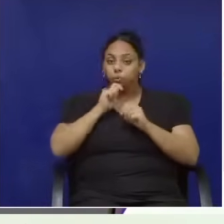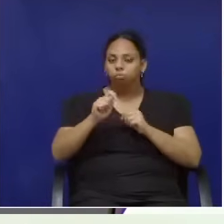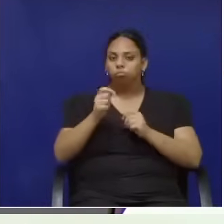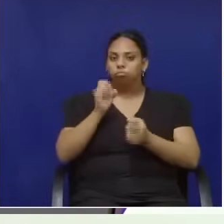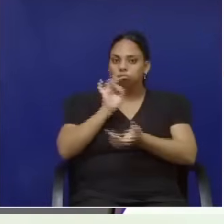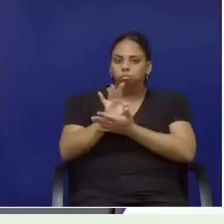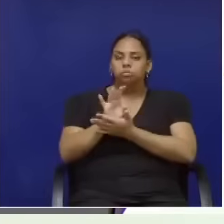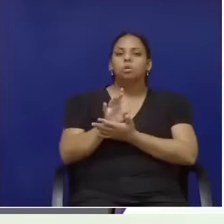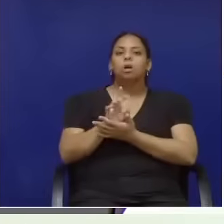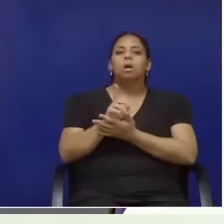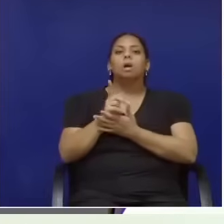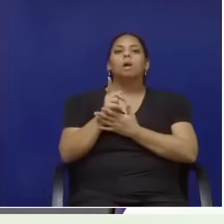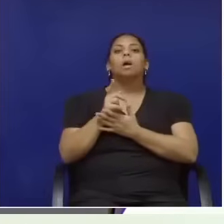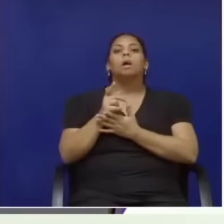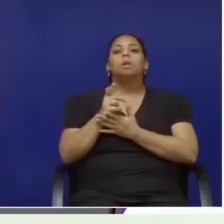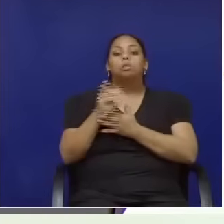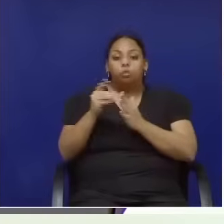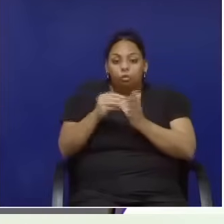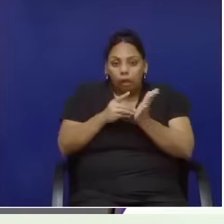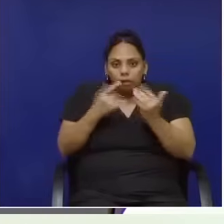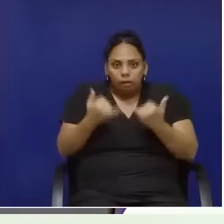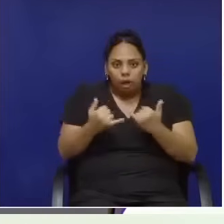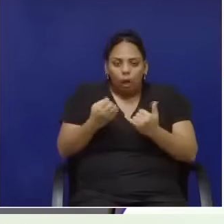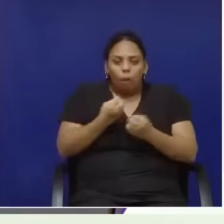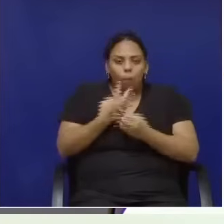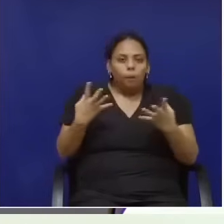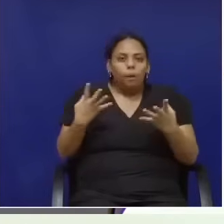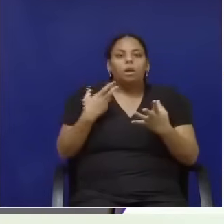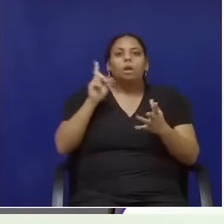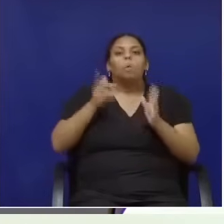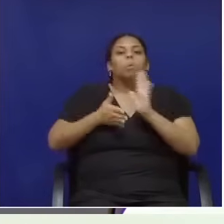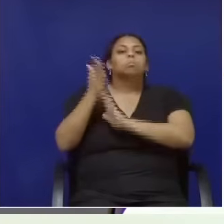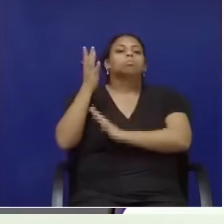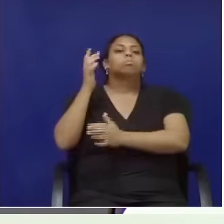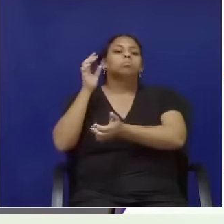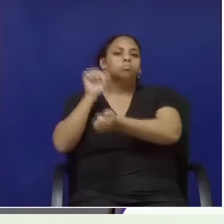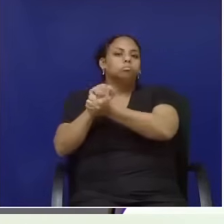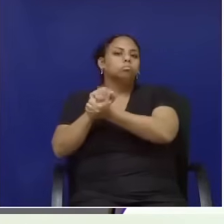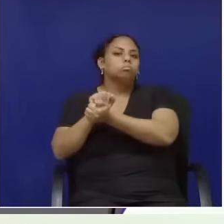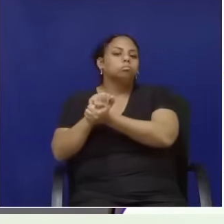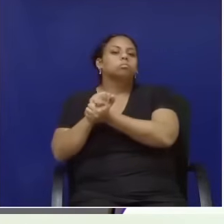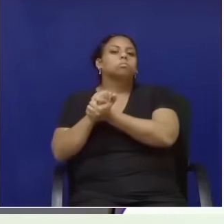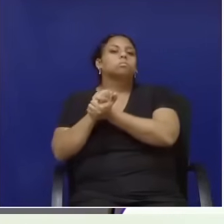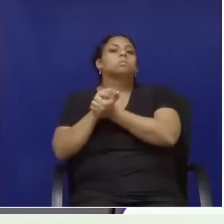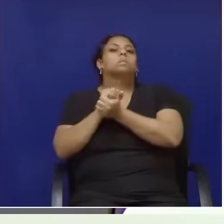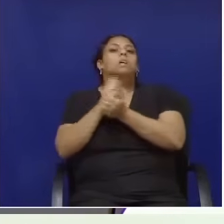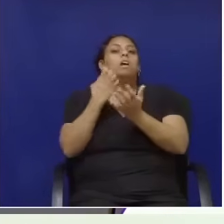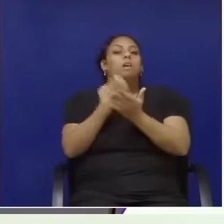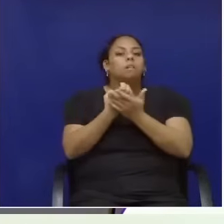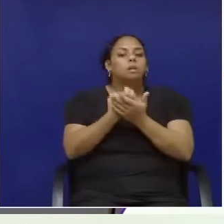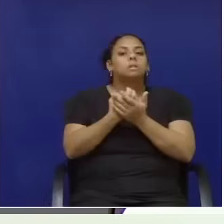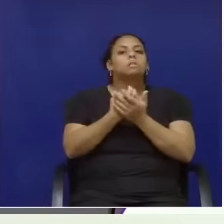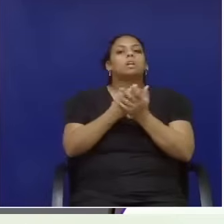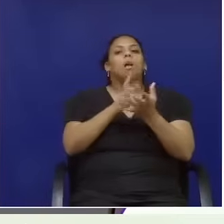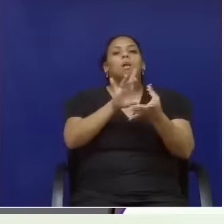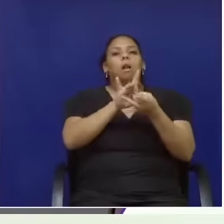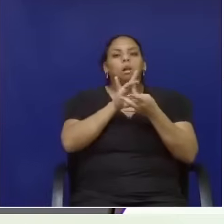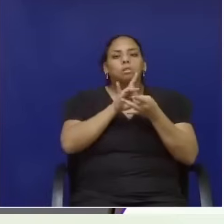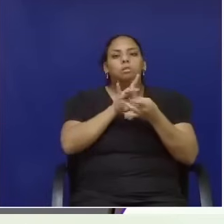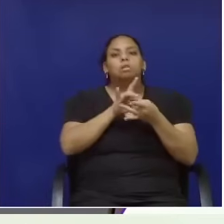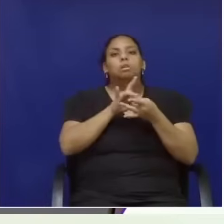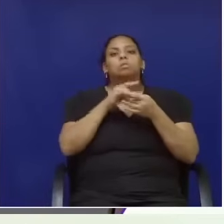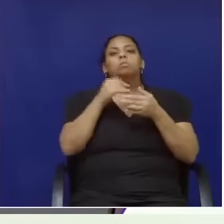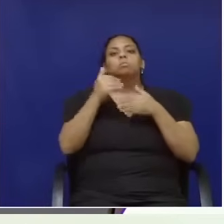criminally prosecuted to date? And what specific obstacles, whether procedural, evidentiary, or related